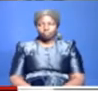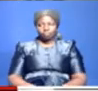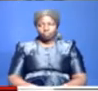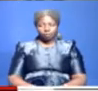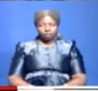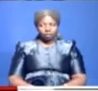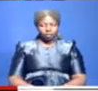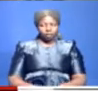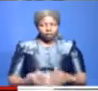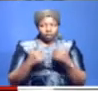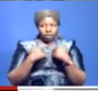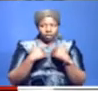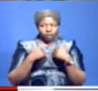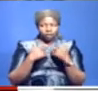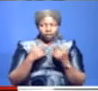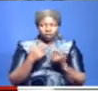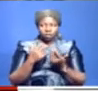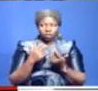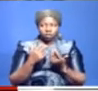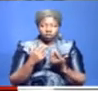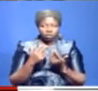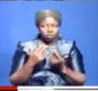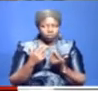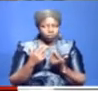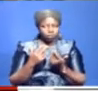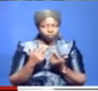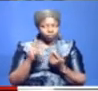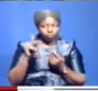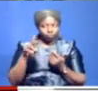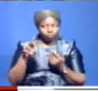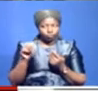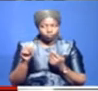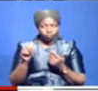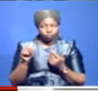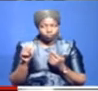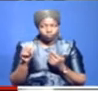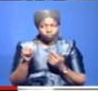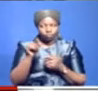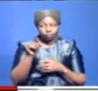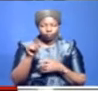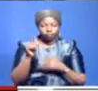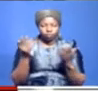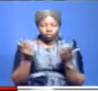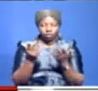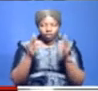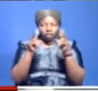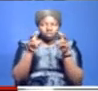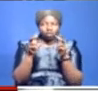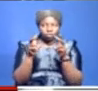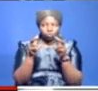appearing before court today, and that's where the issue before court emanates from.